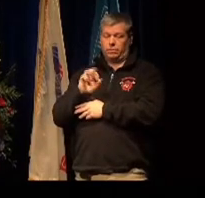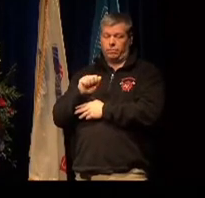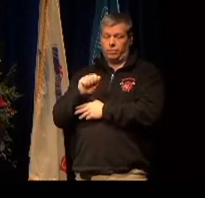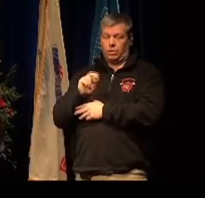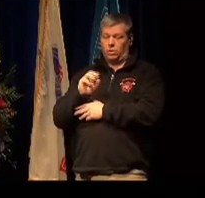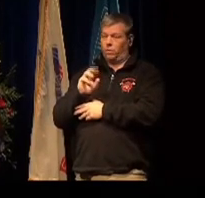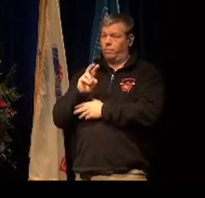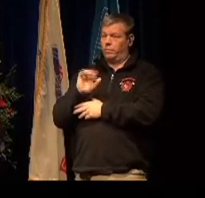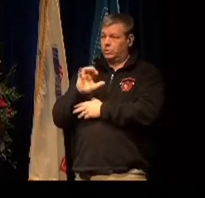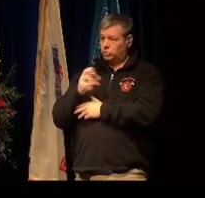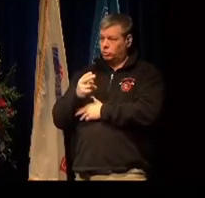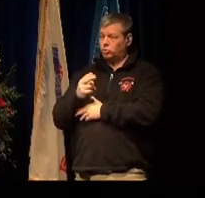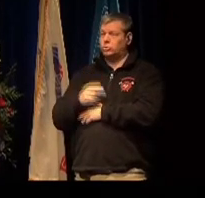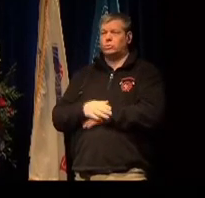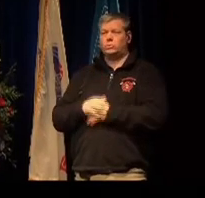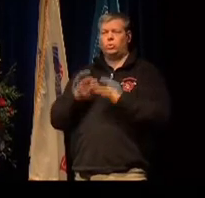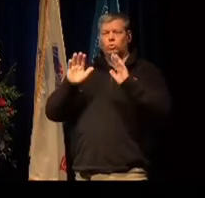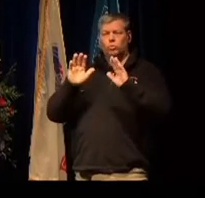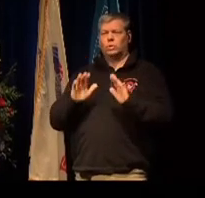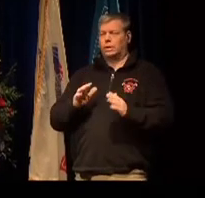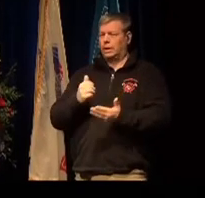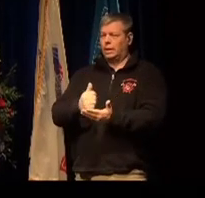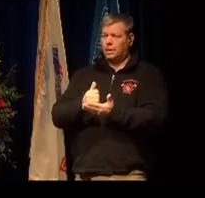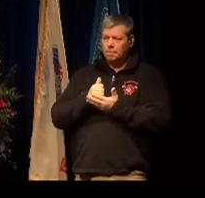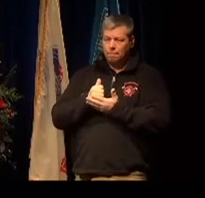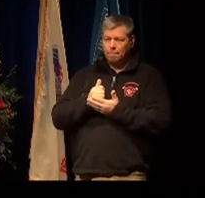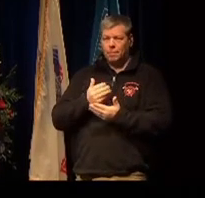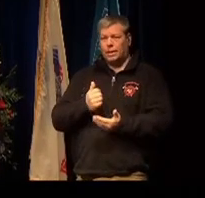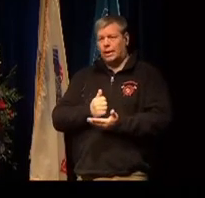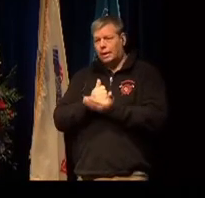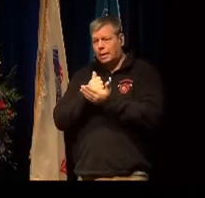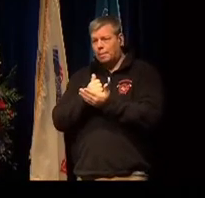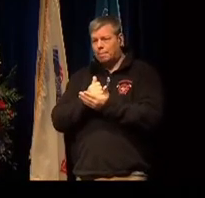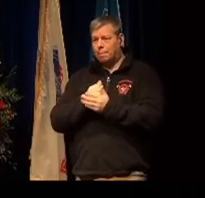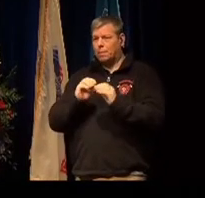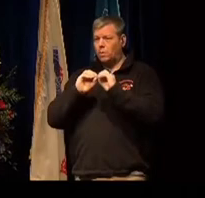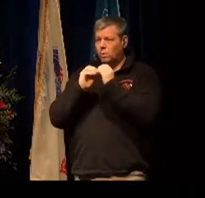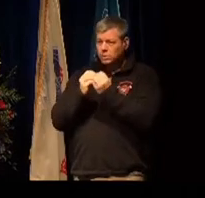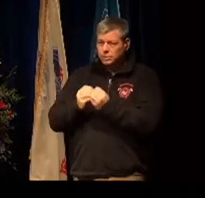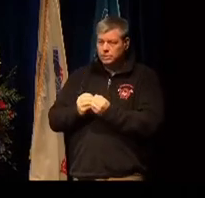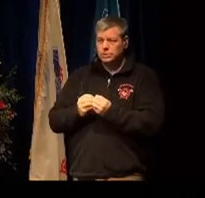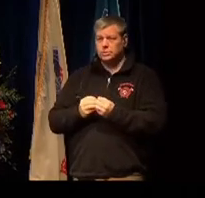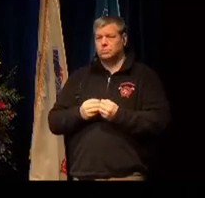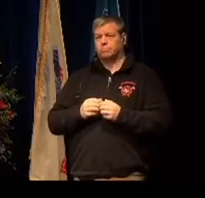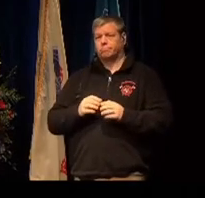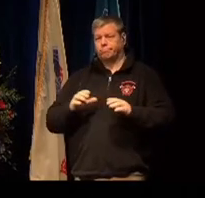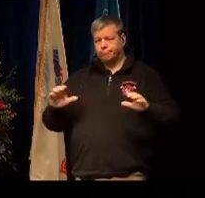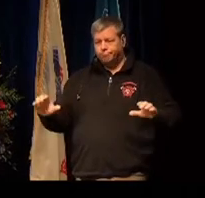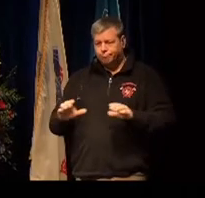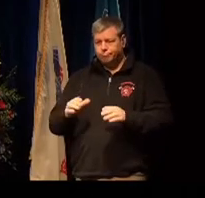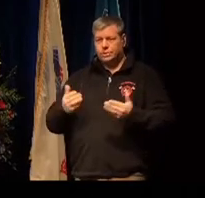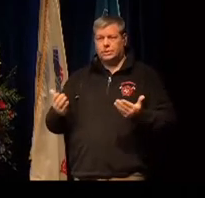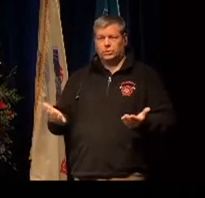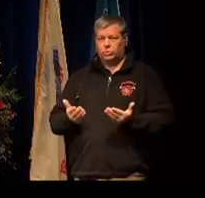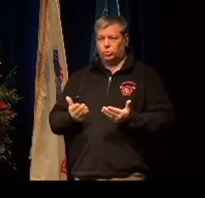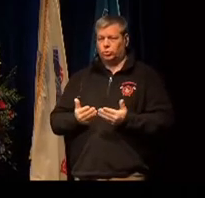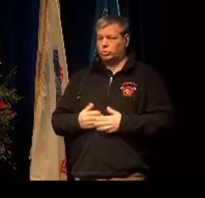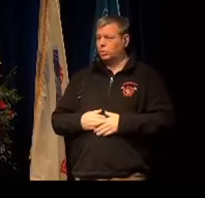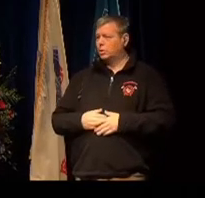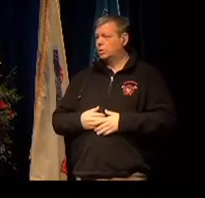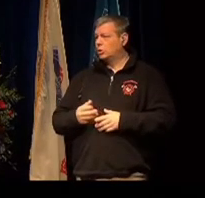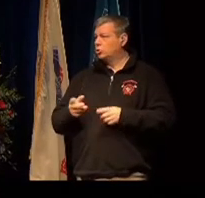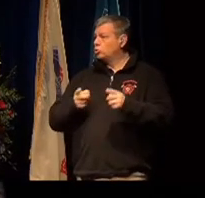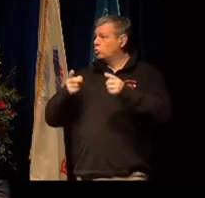for, Nick has been a great help in organizing and putting all of this together. The director of the Veterans Services,